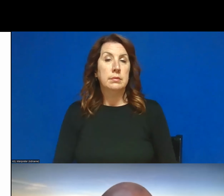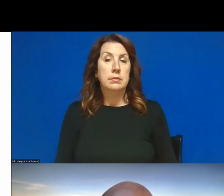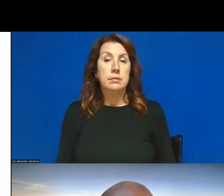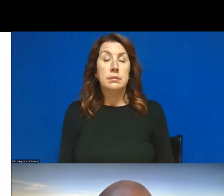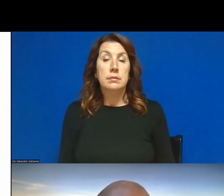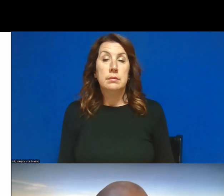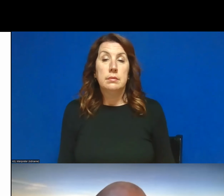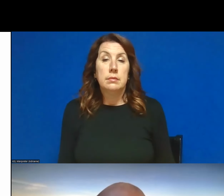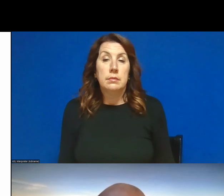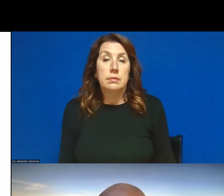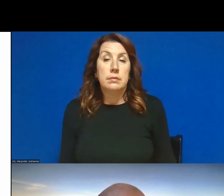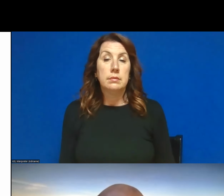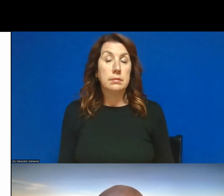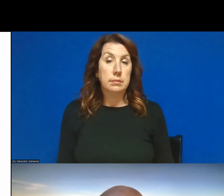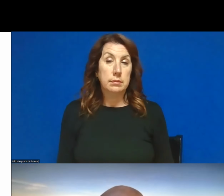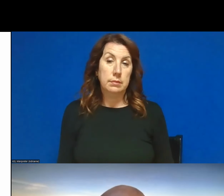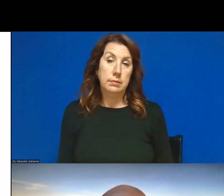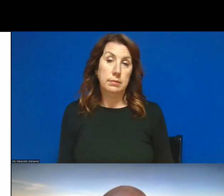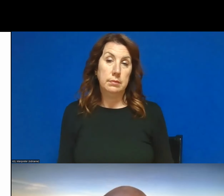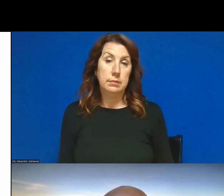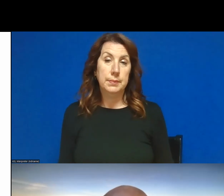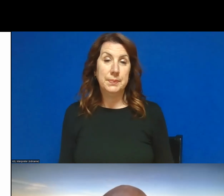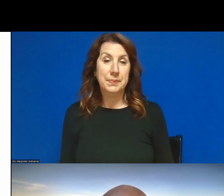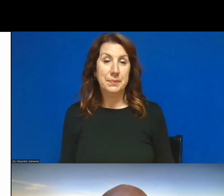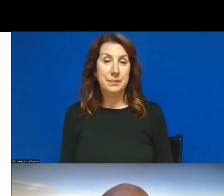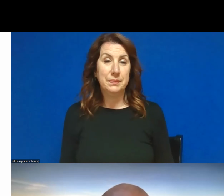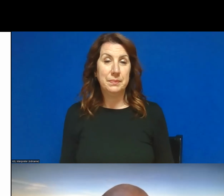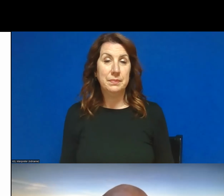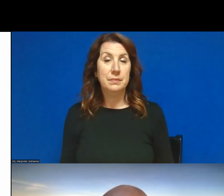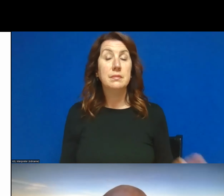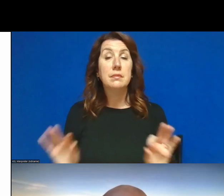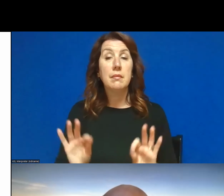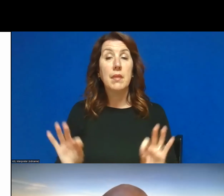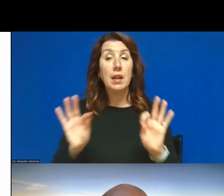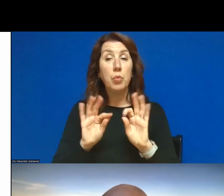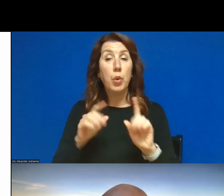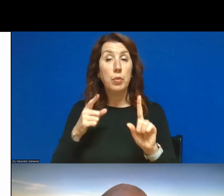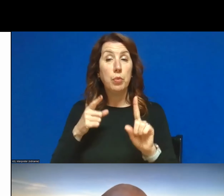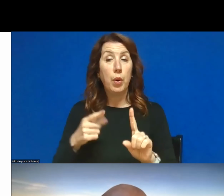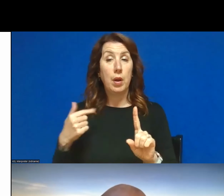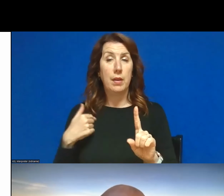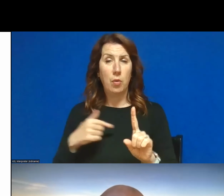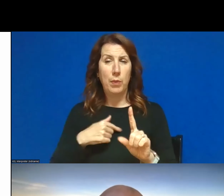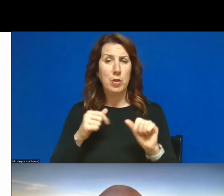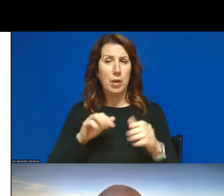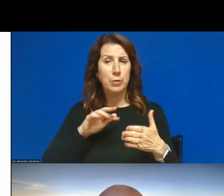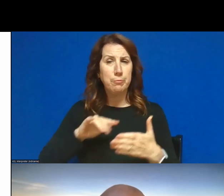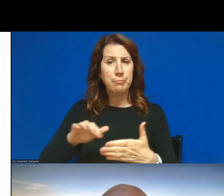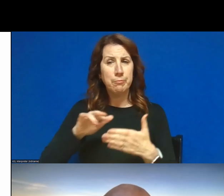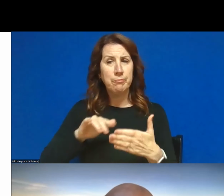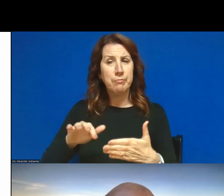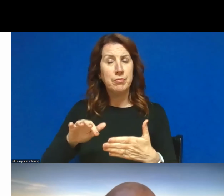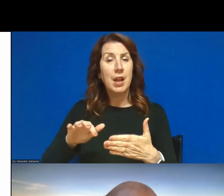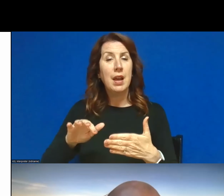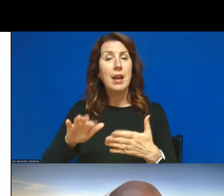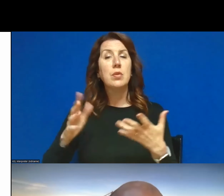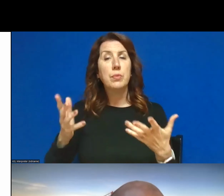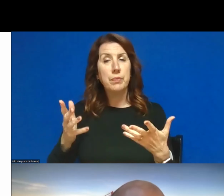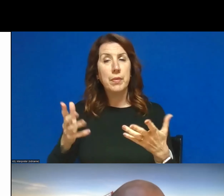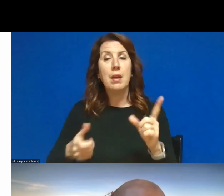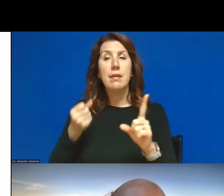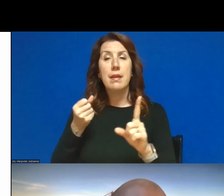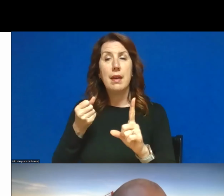And then a really, important point that we've been trying to look closely at is the impact that